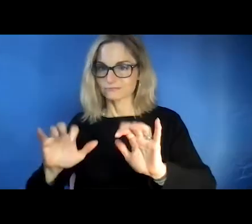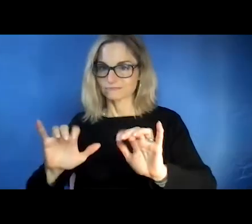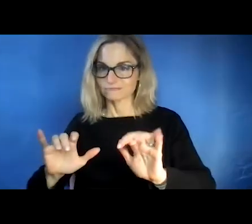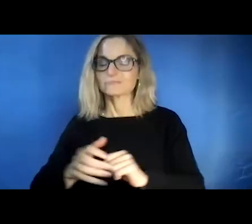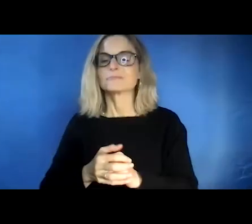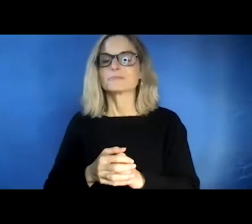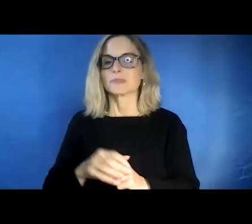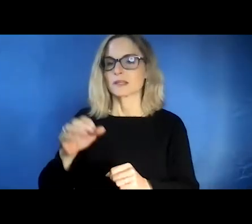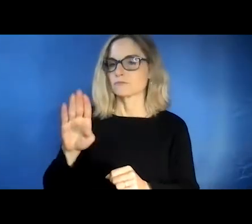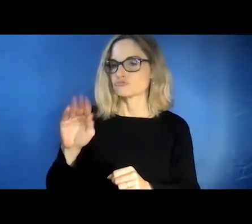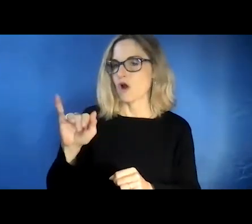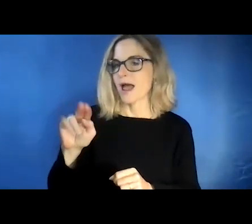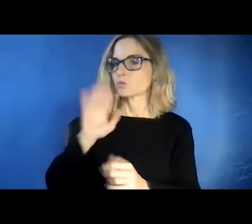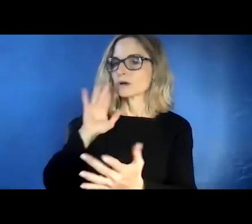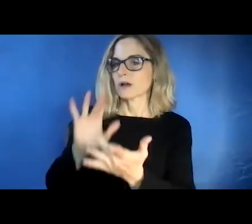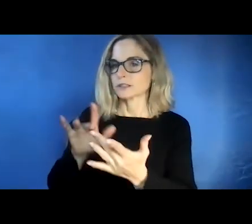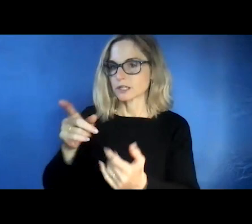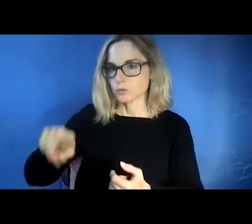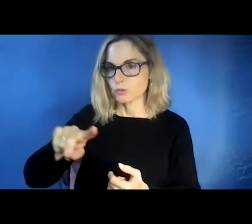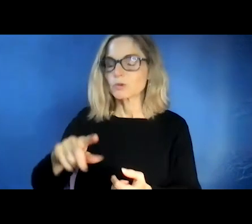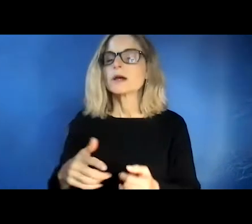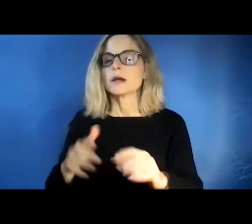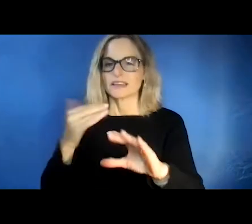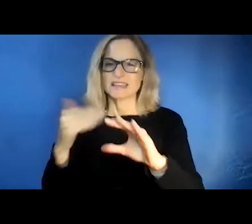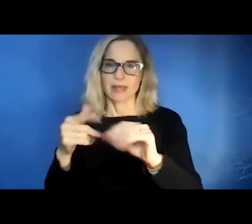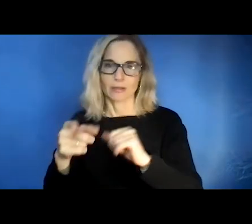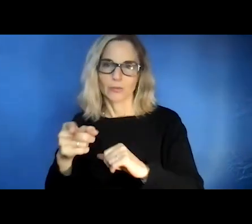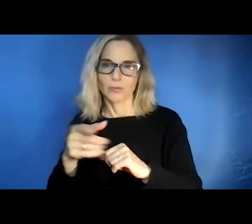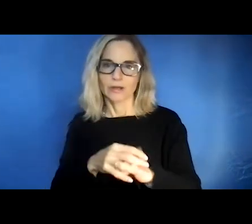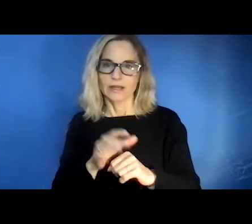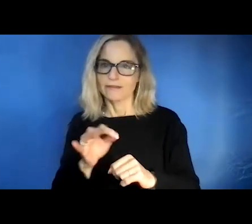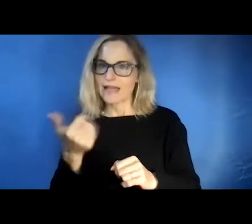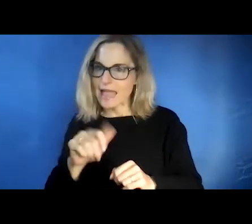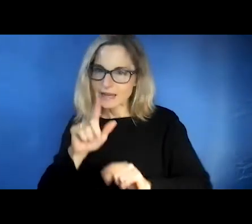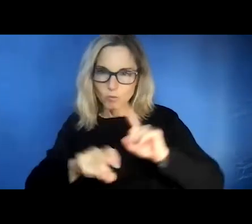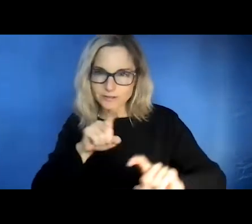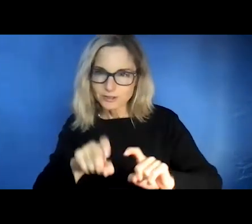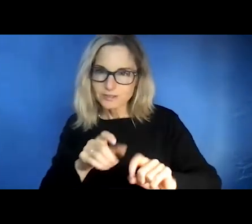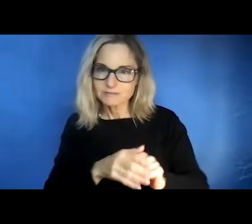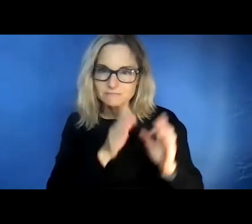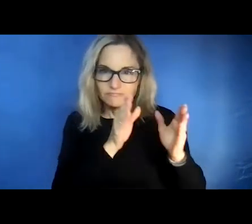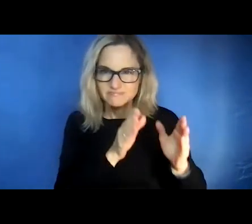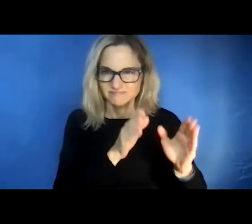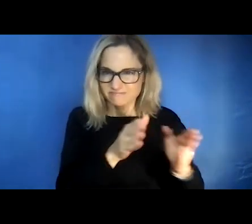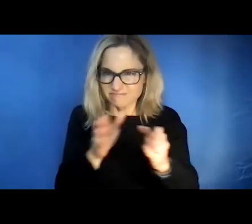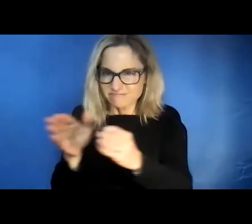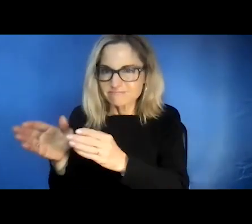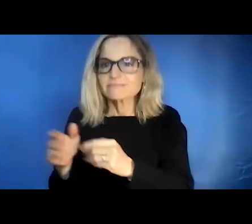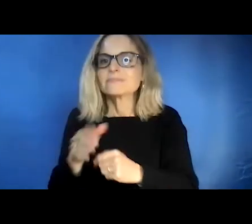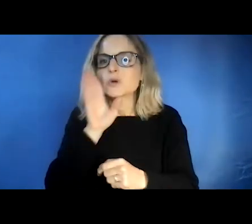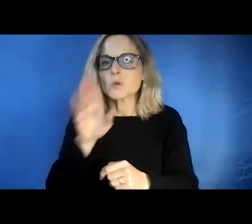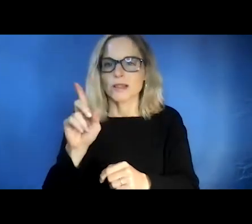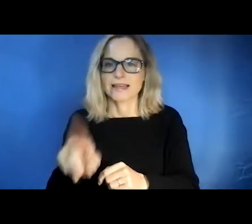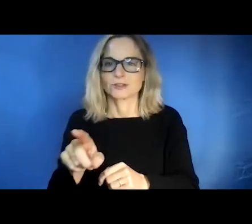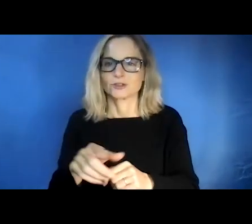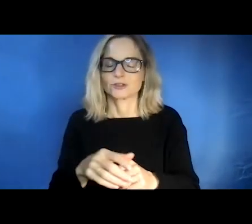Brian will reach back out to you. We have your email address. We'll get back to you and let you know on an individual basis. Please understand that we have